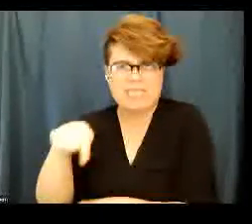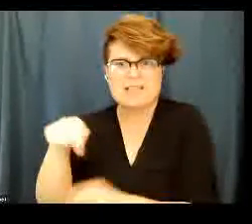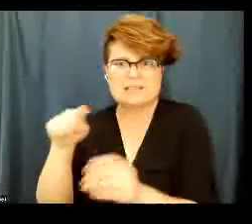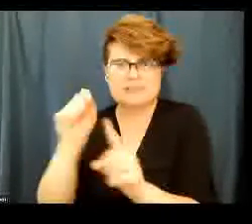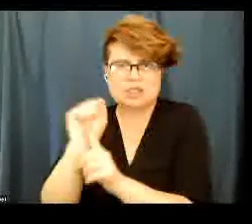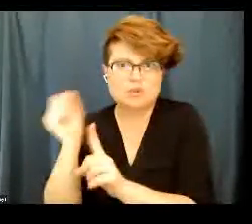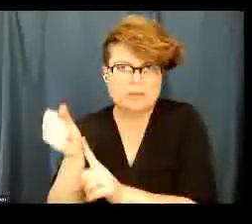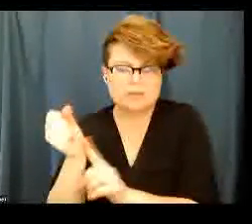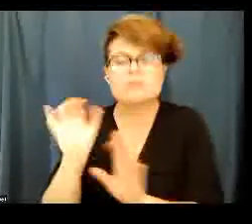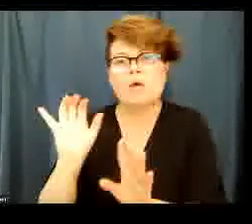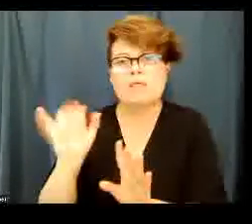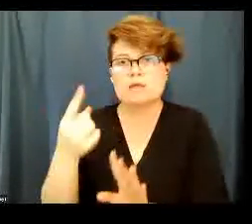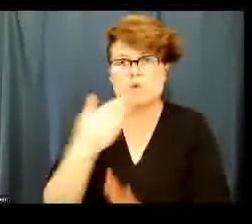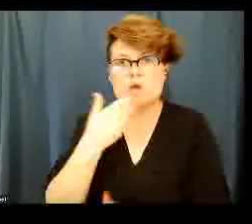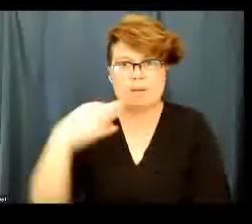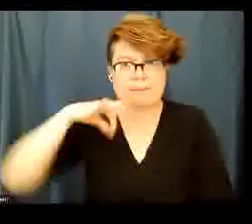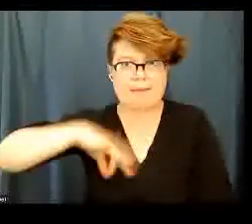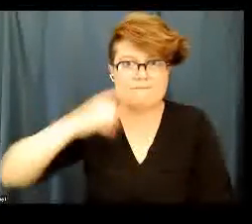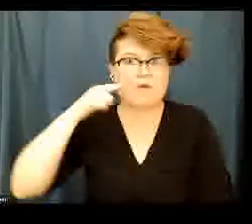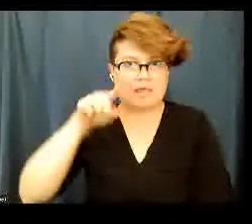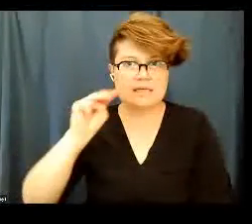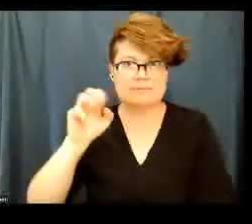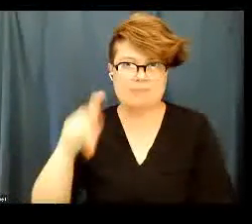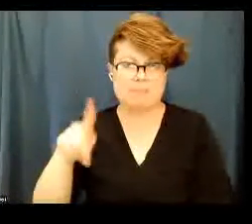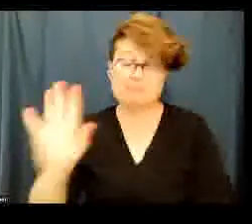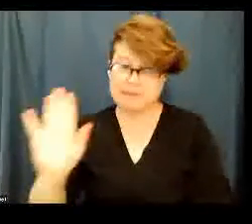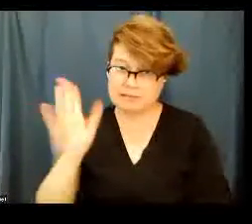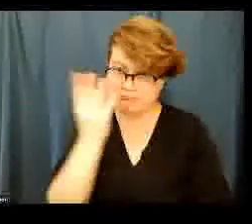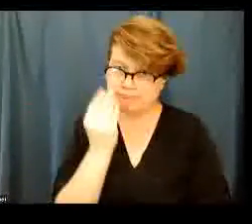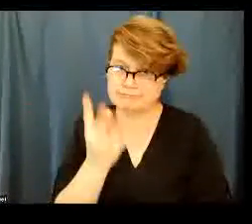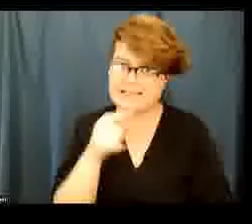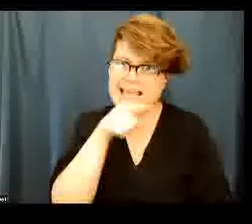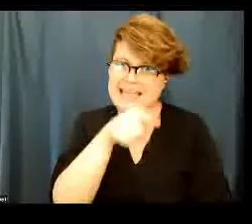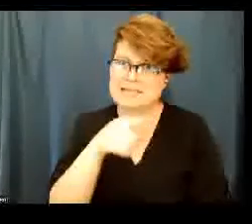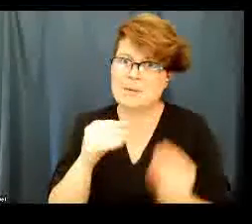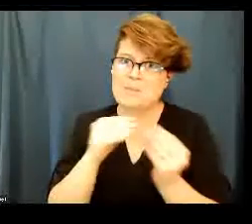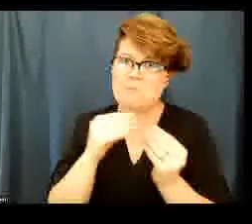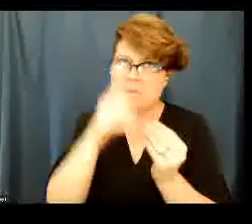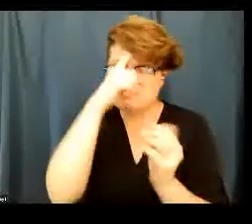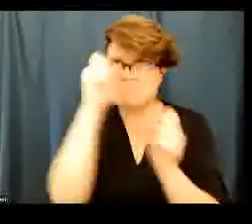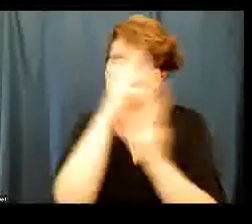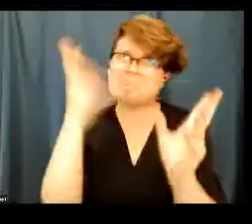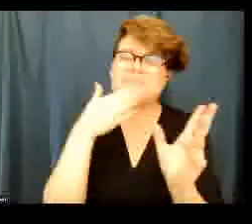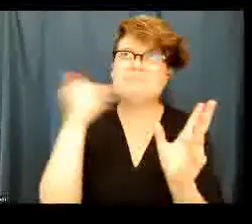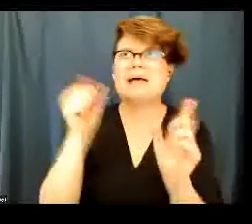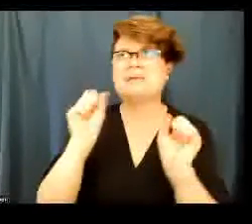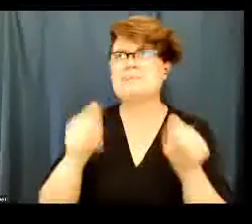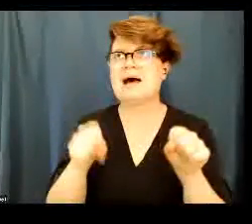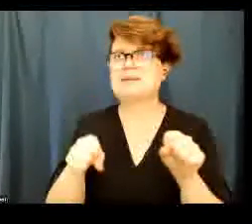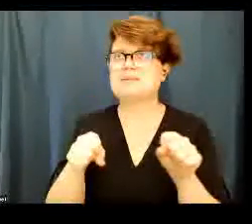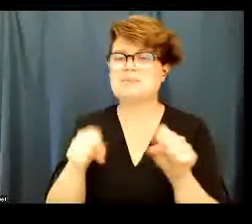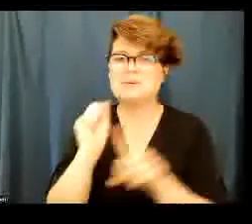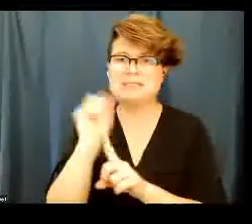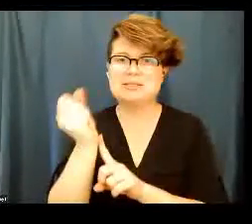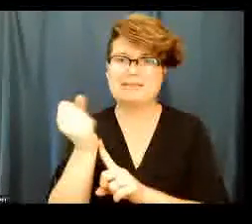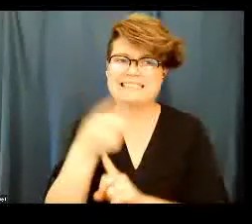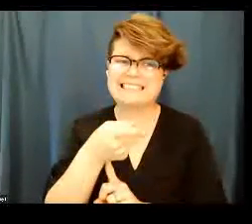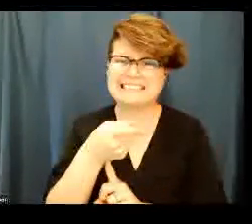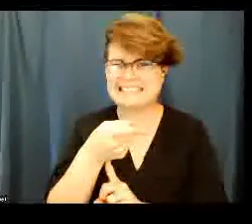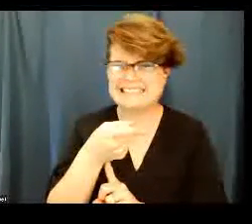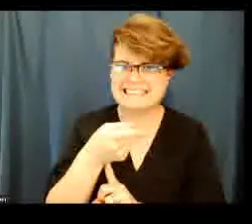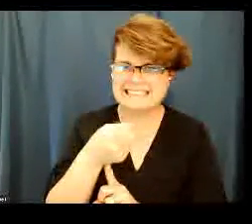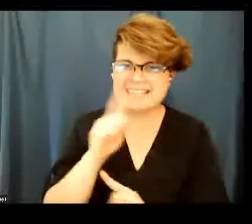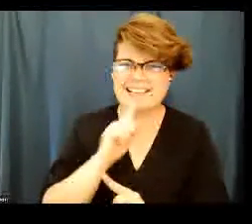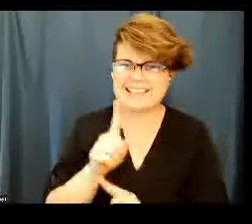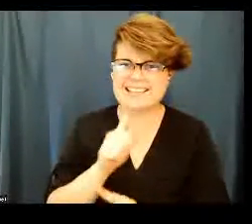map. I would say this map is a little bit more of an idealized situation, but there were still some